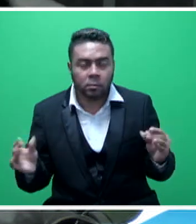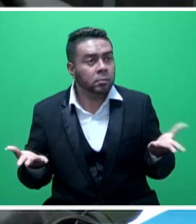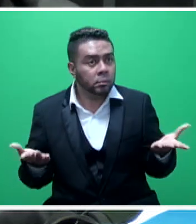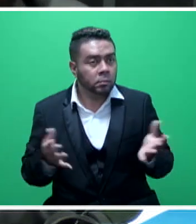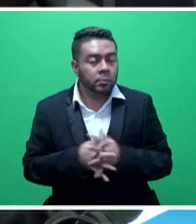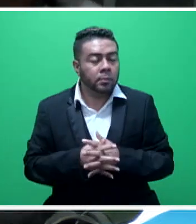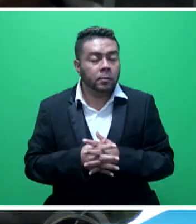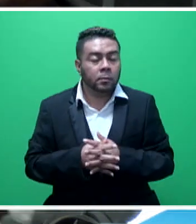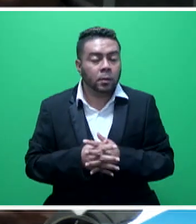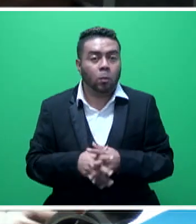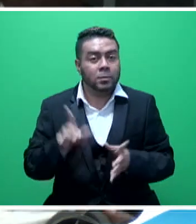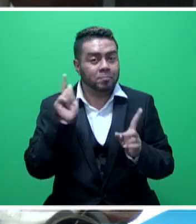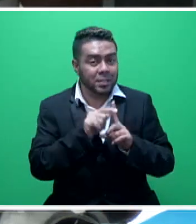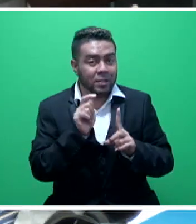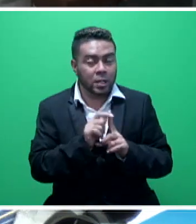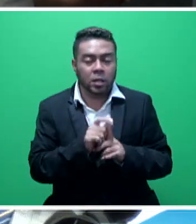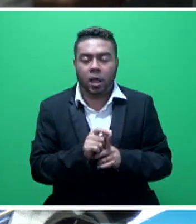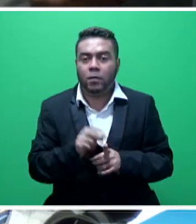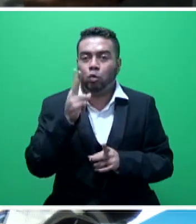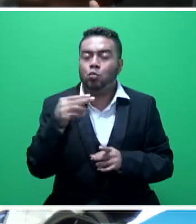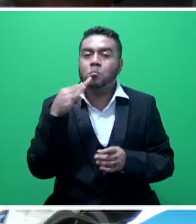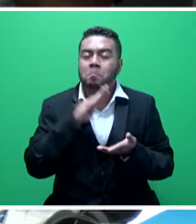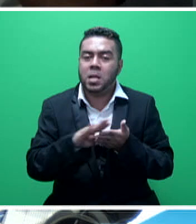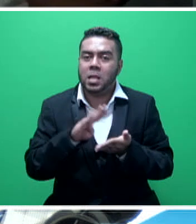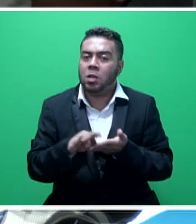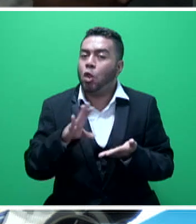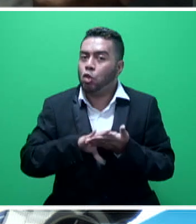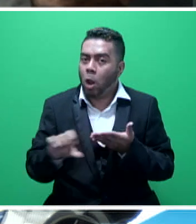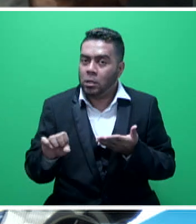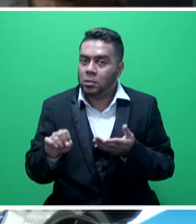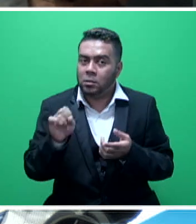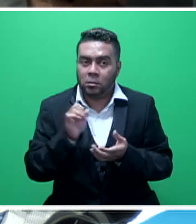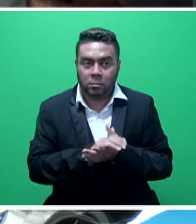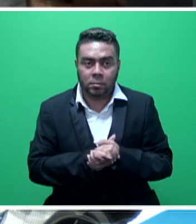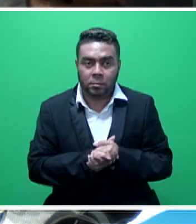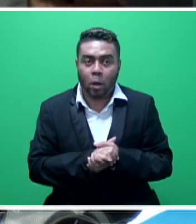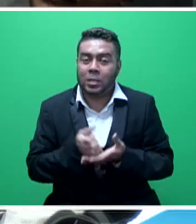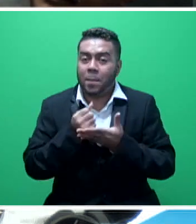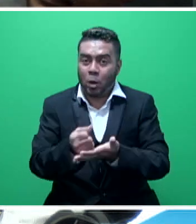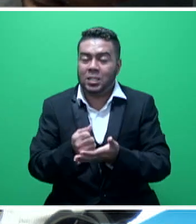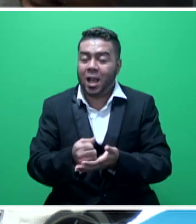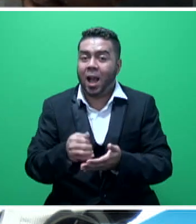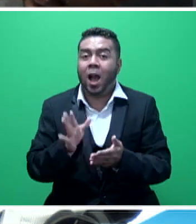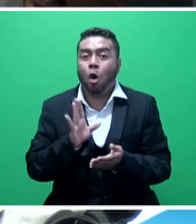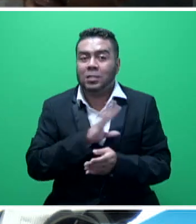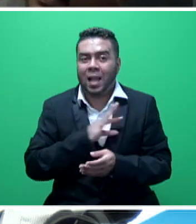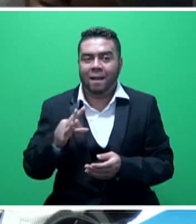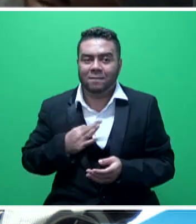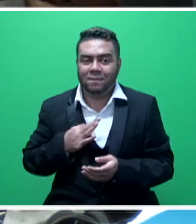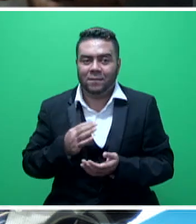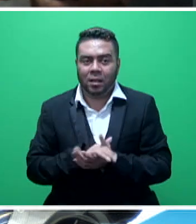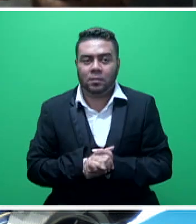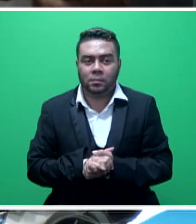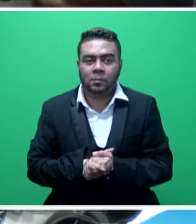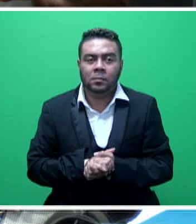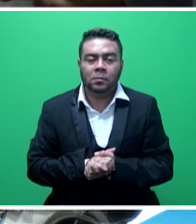for COVID-19, which is more than $2 million in supplying and also supporting our frontline staff and again,